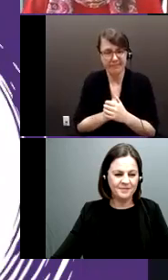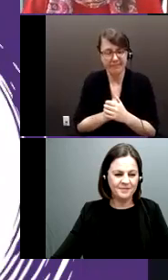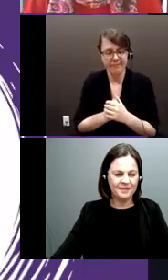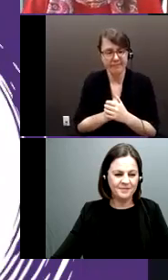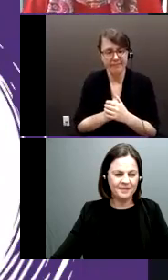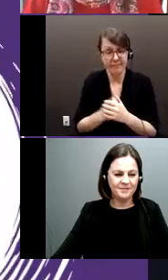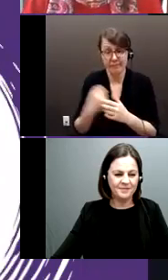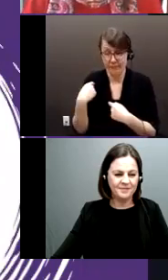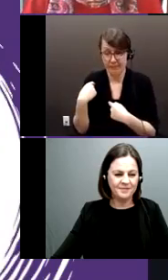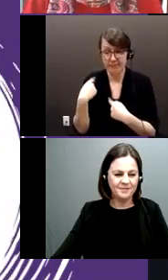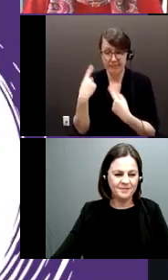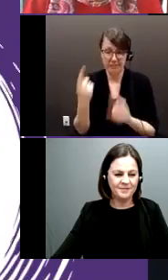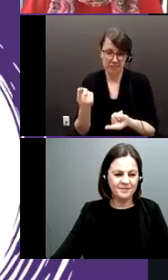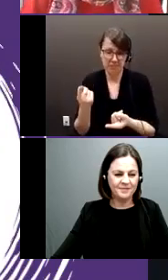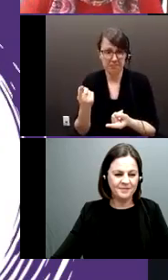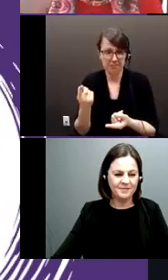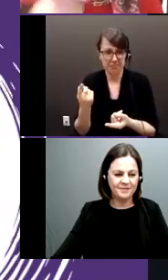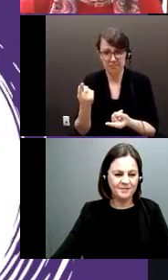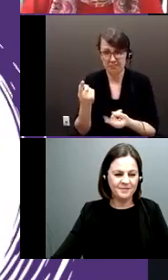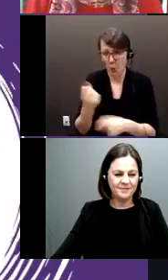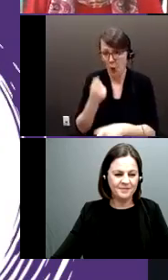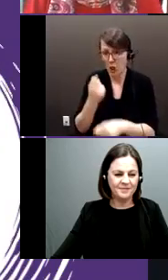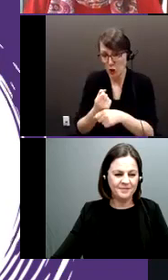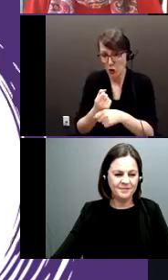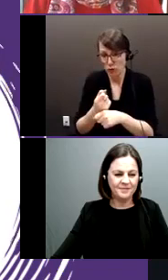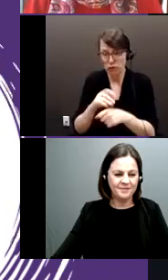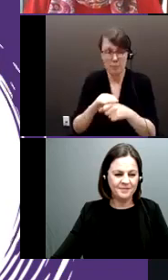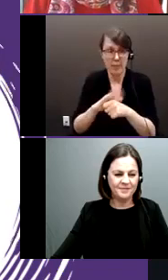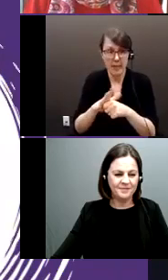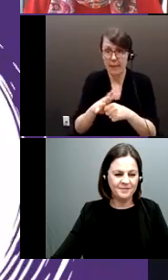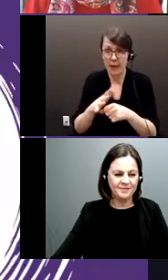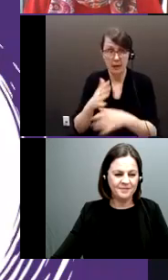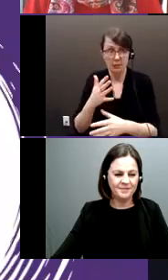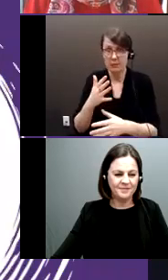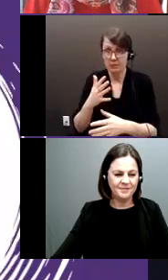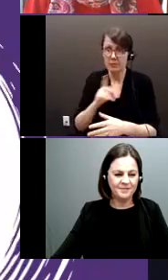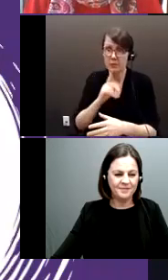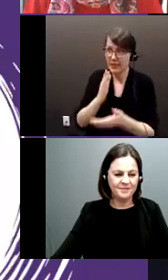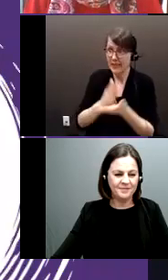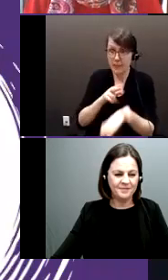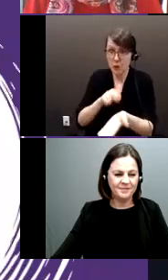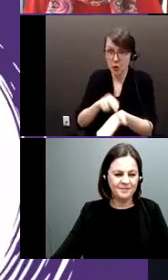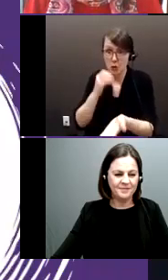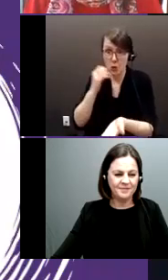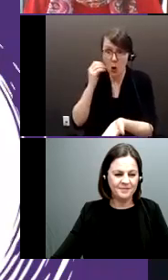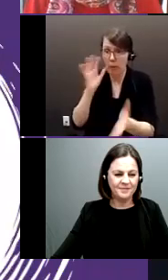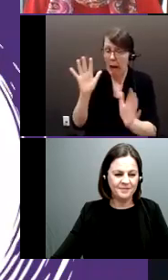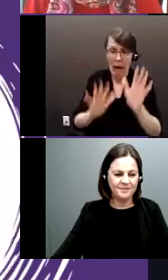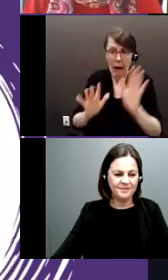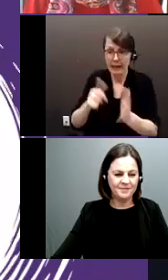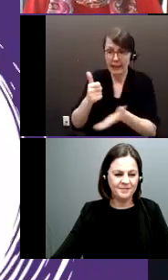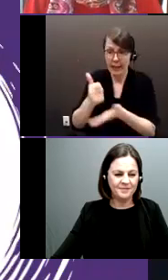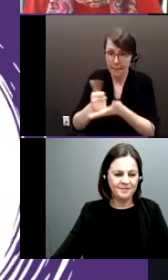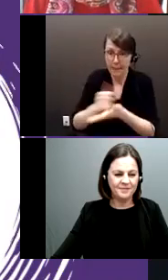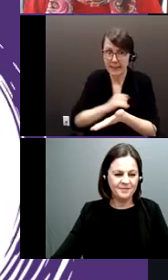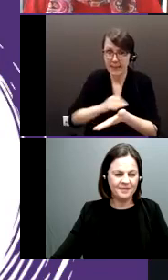pandemic, and the military being brought in to some nursing homes, long-term care